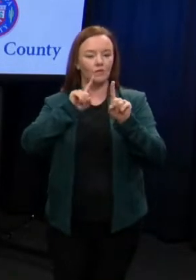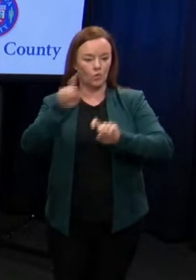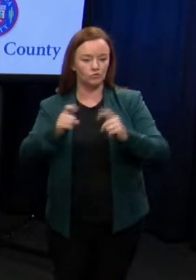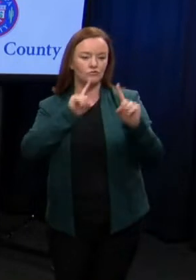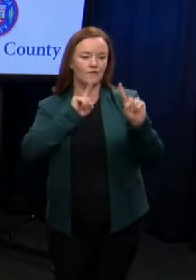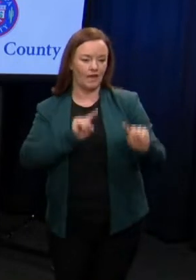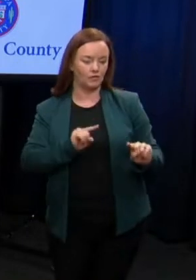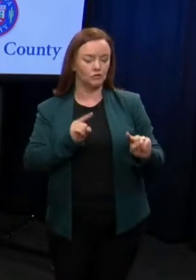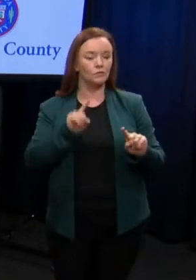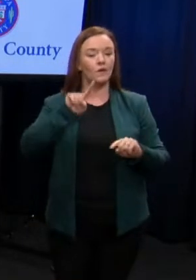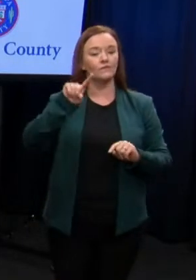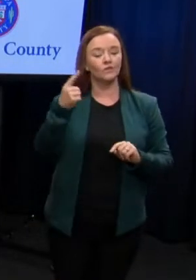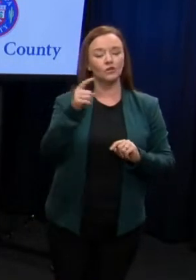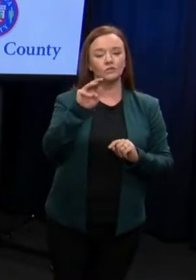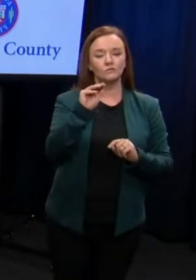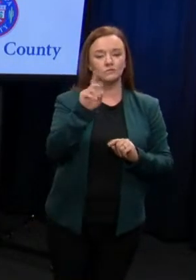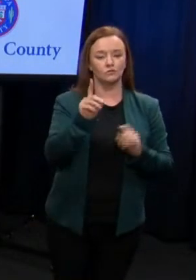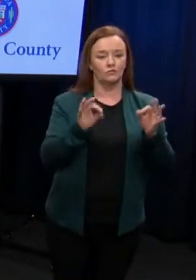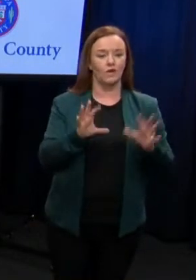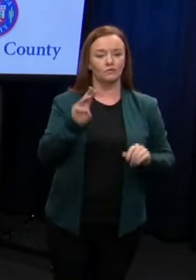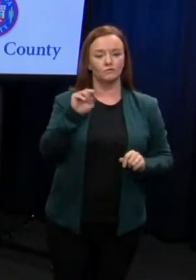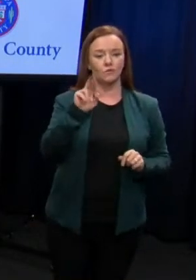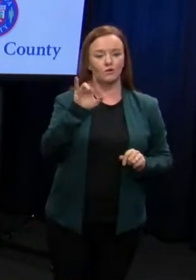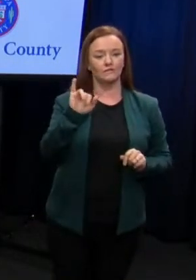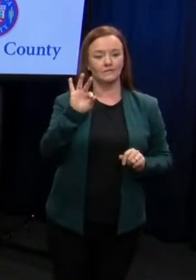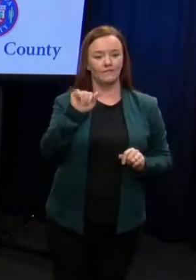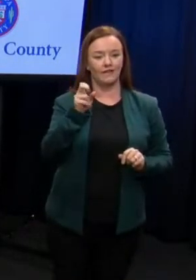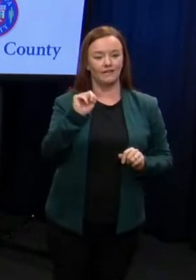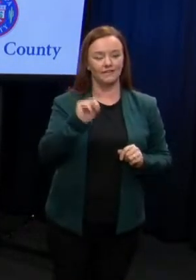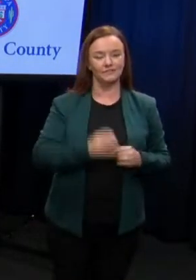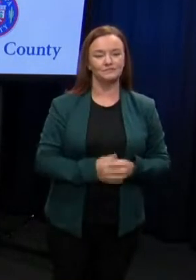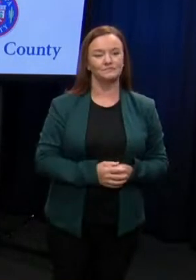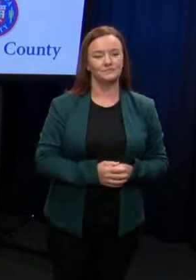Marcy Flanagan from our Department of Public Health.